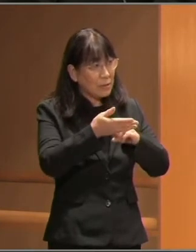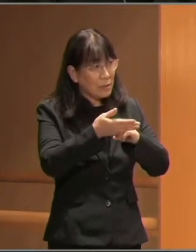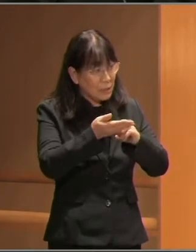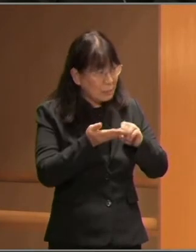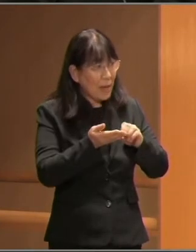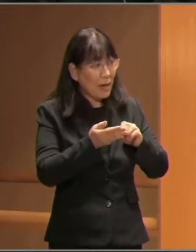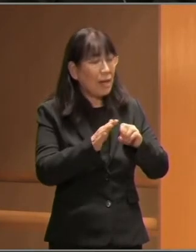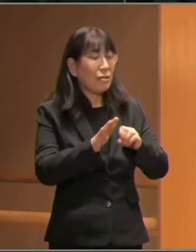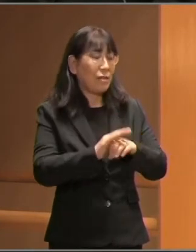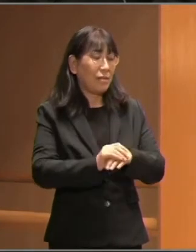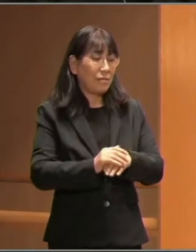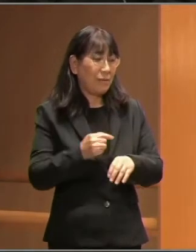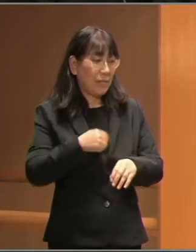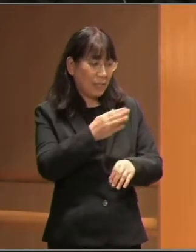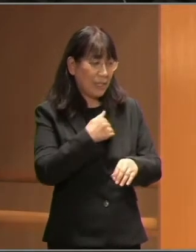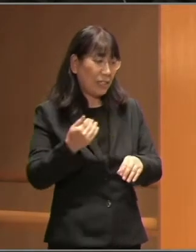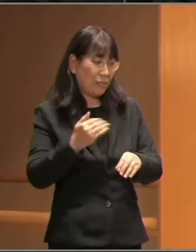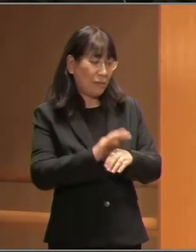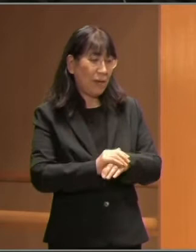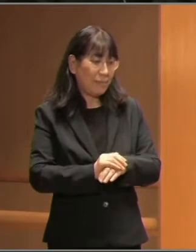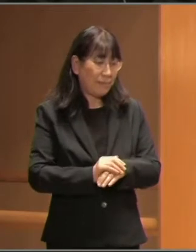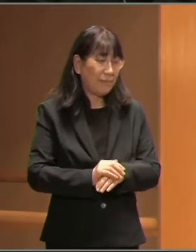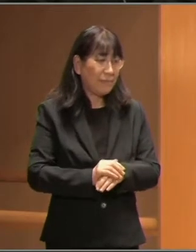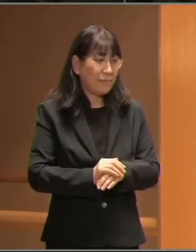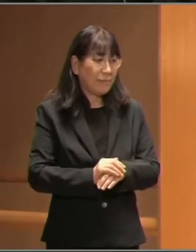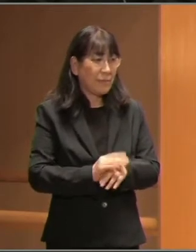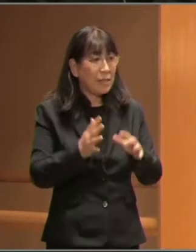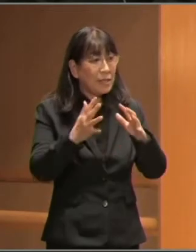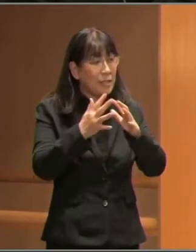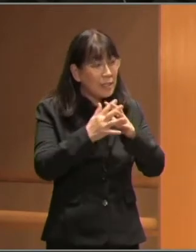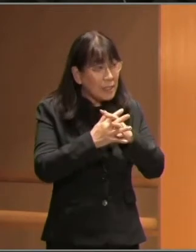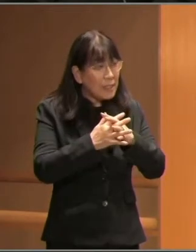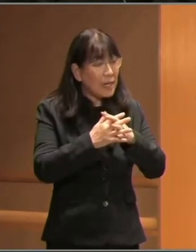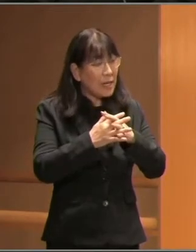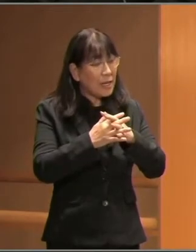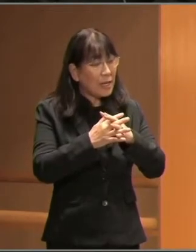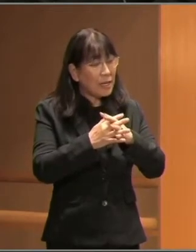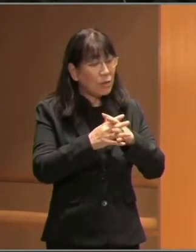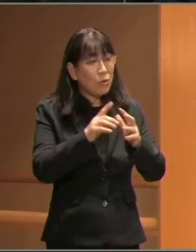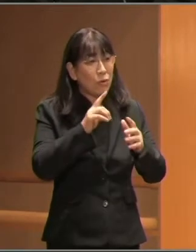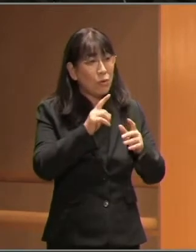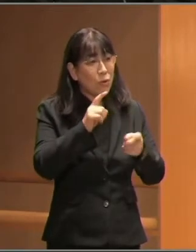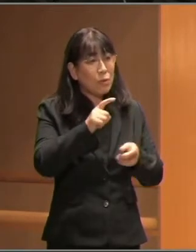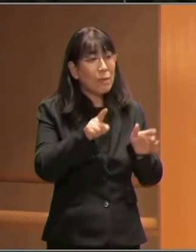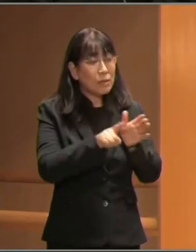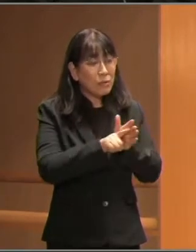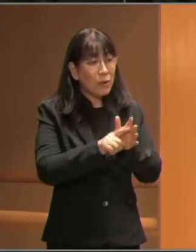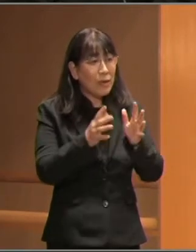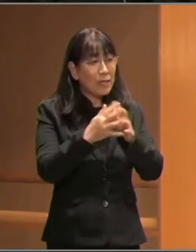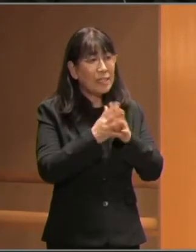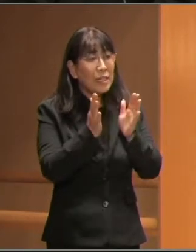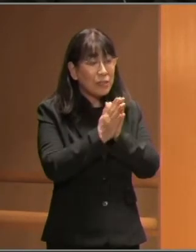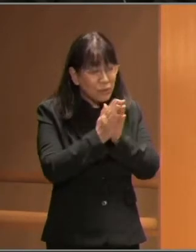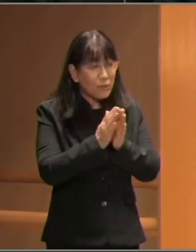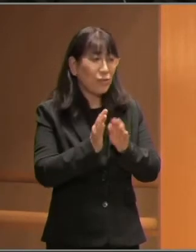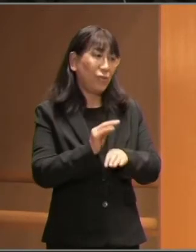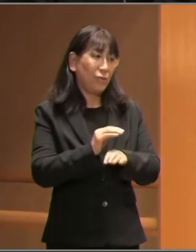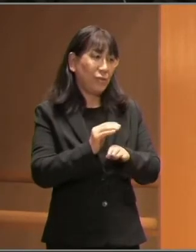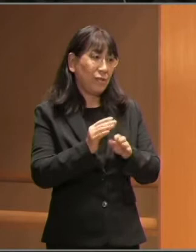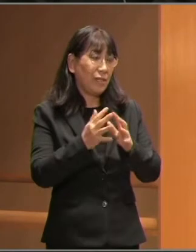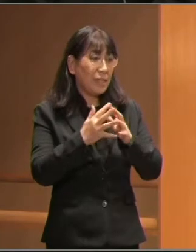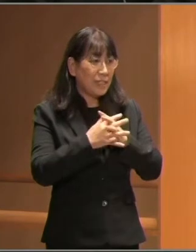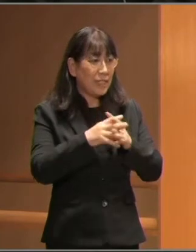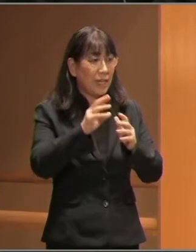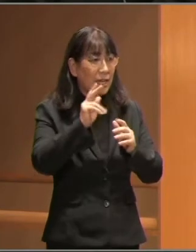Mie covers Iga, Ise, Shima, and Higashi Kishu. And we are located where the Ise big shrine is. And we have